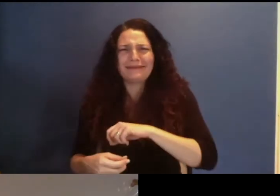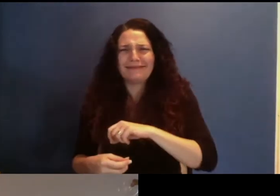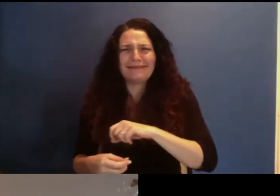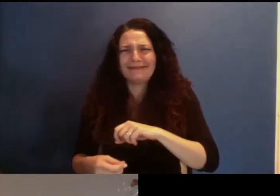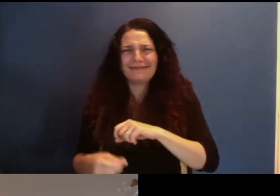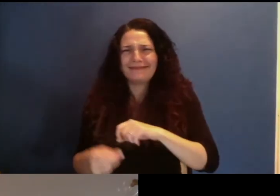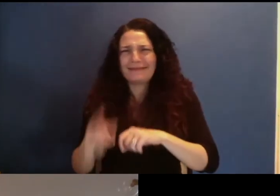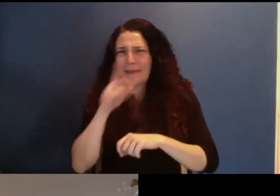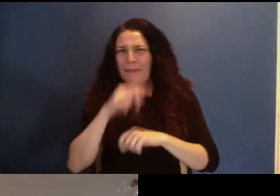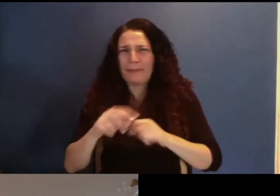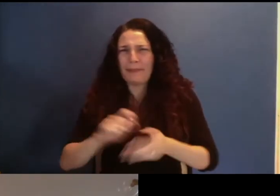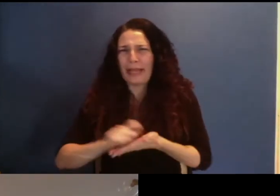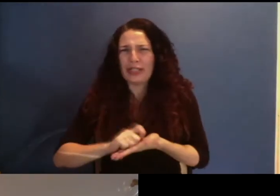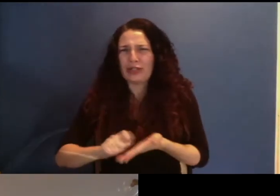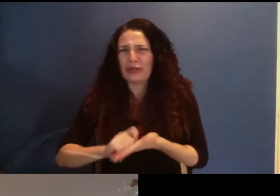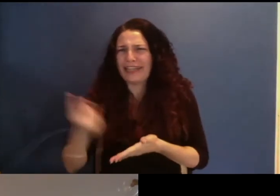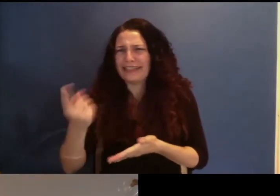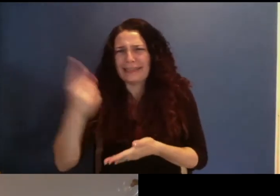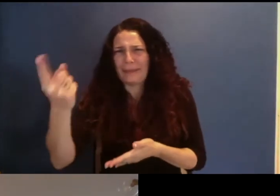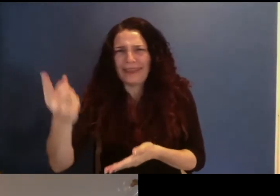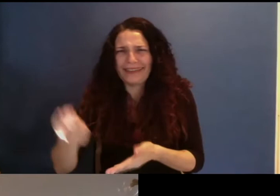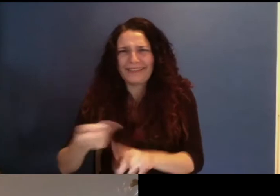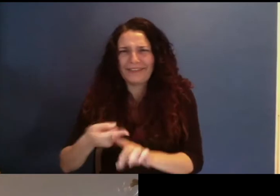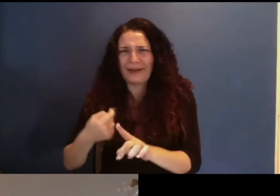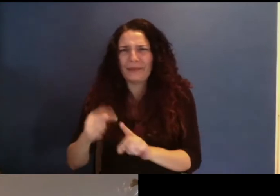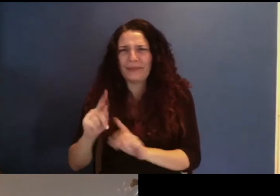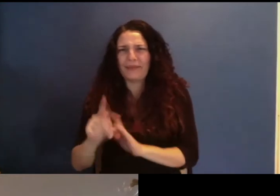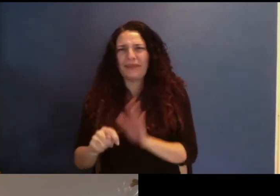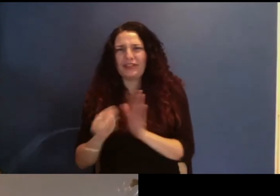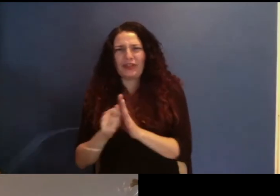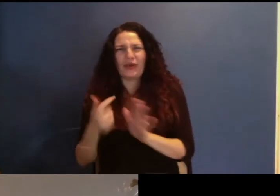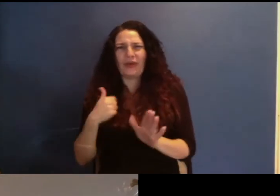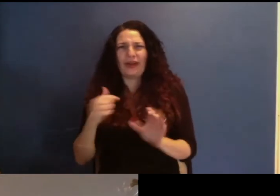Well, now you know, yeah. So my ass.